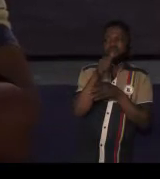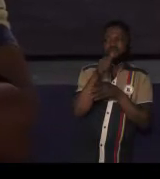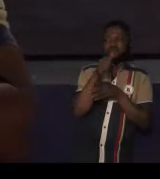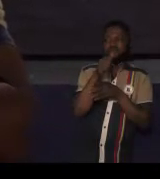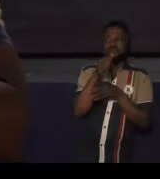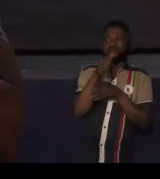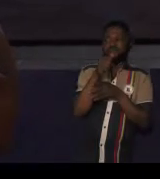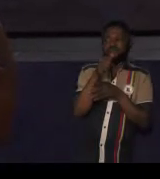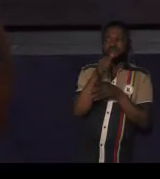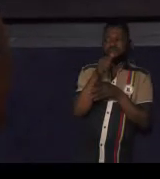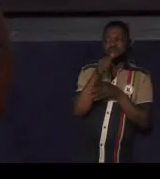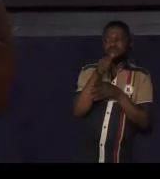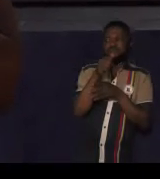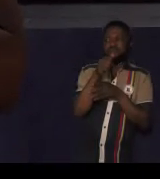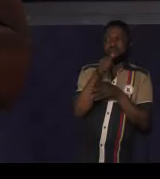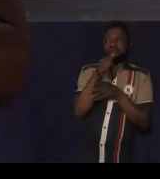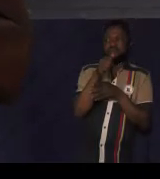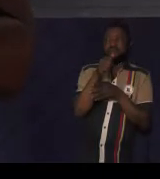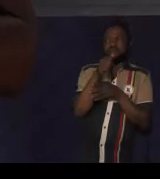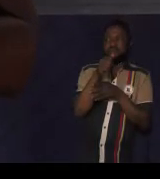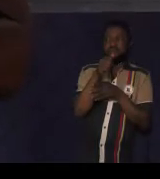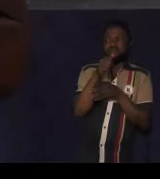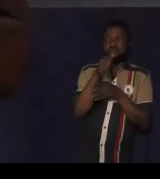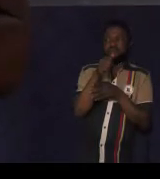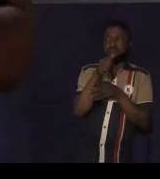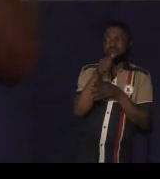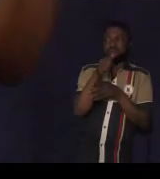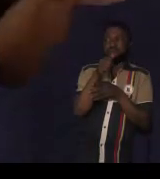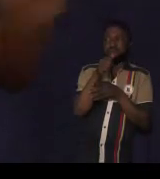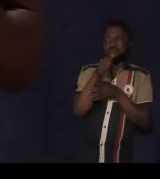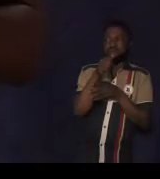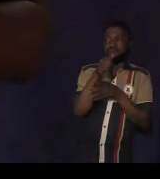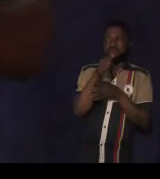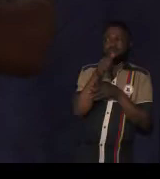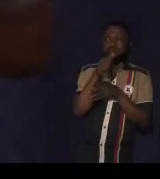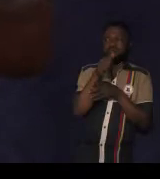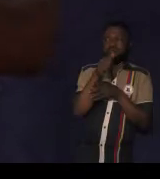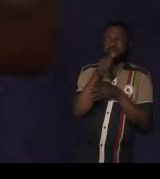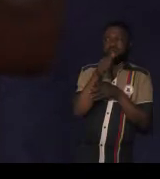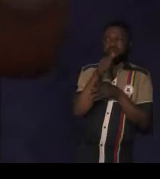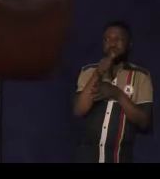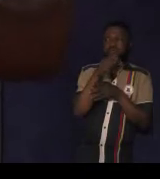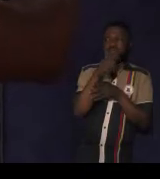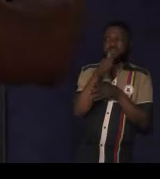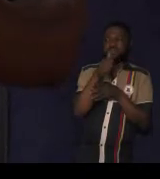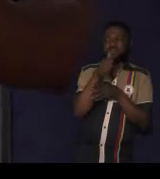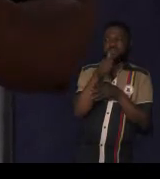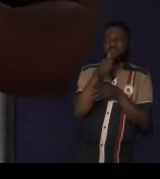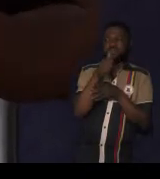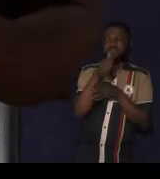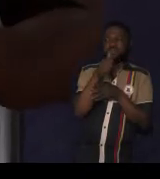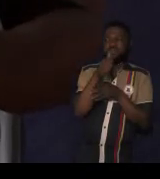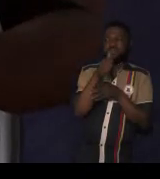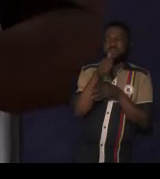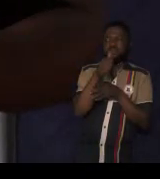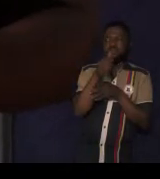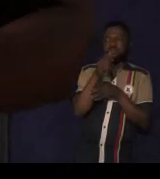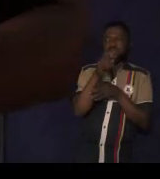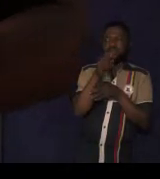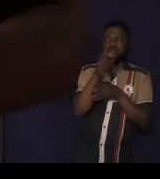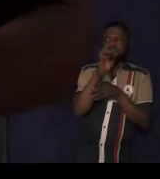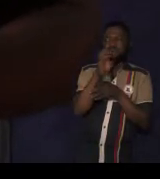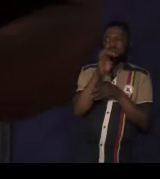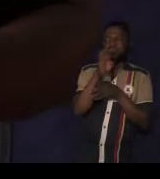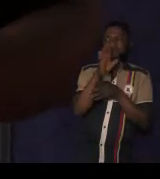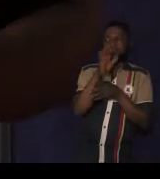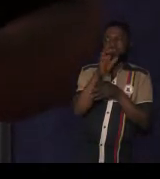and then we'll count. So I fixed this 10 to another 9 10. So this is 10,